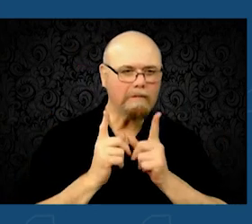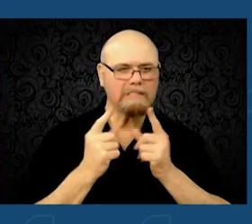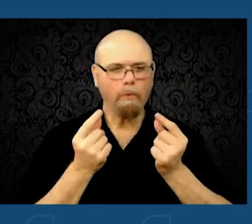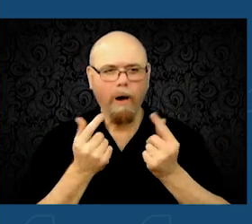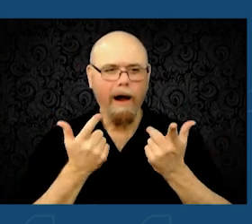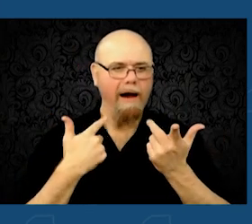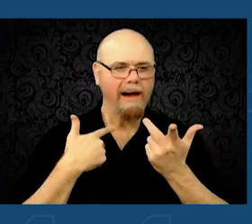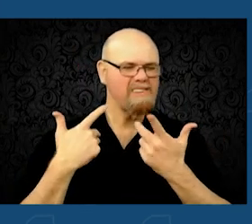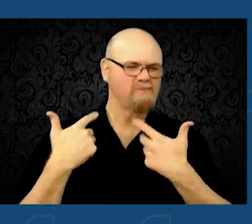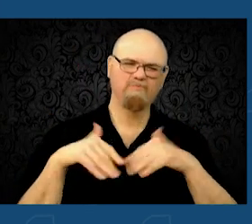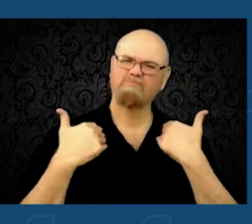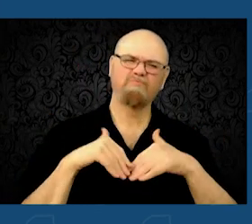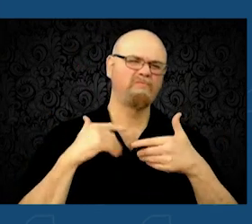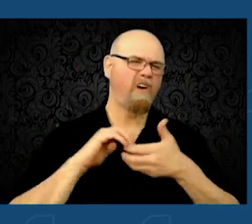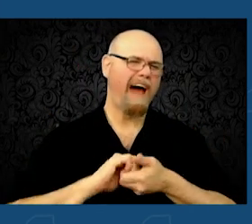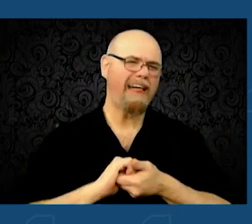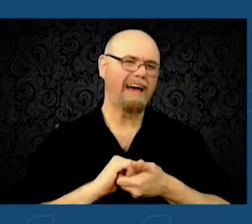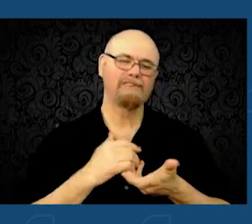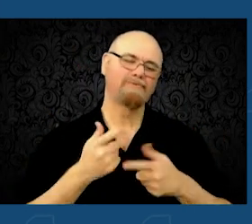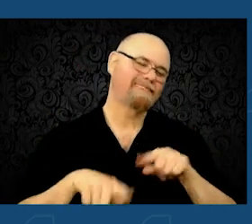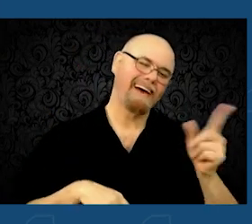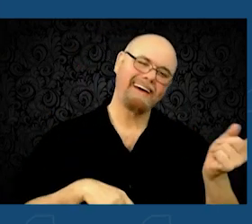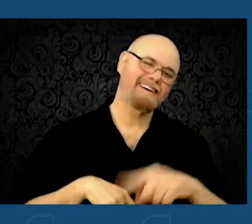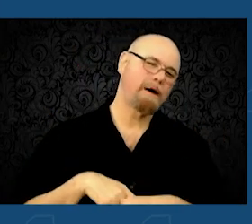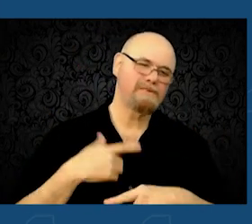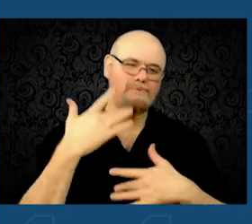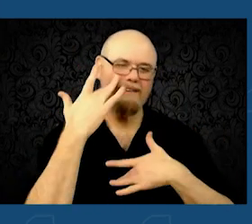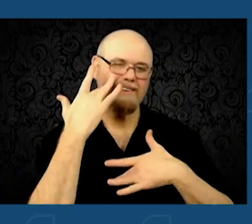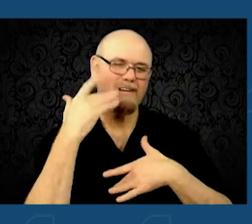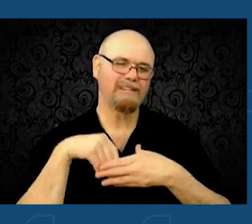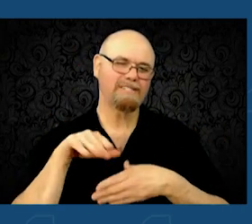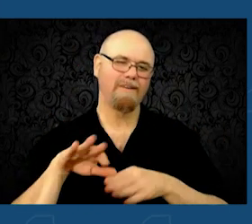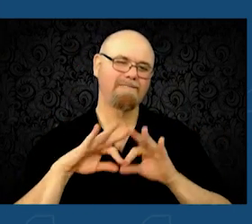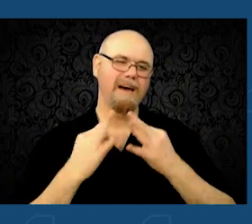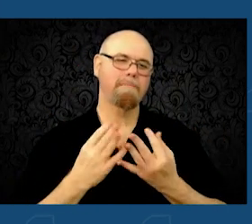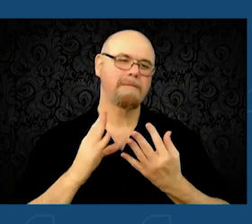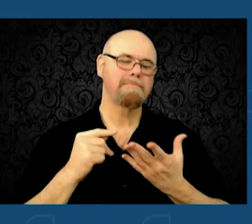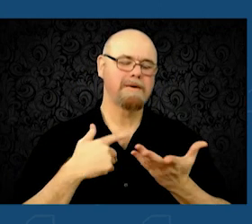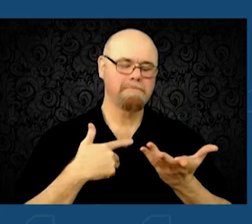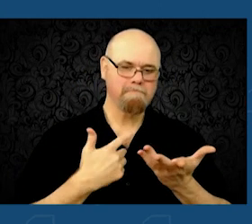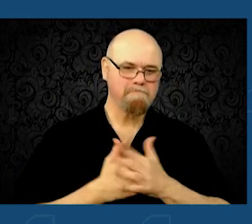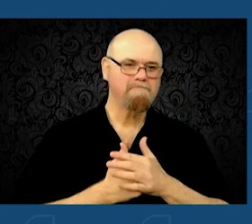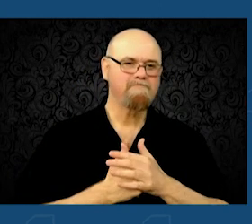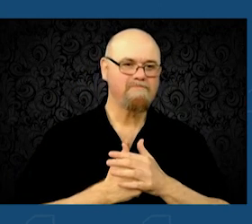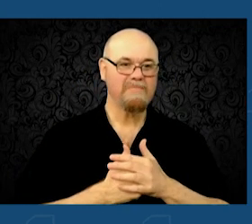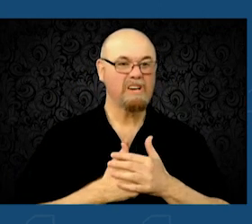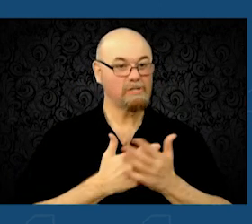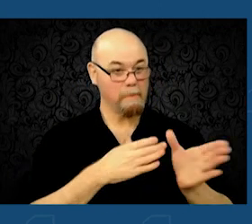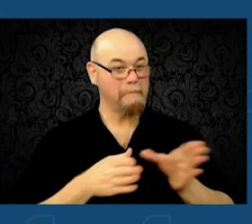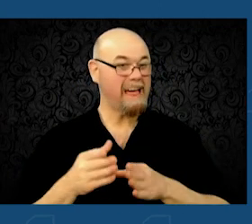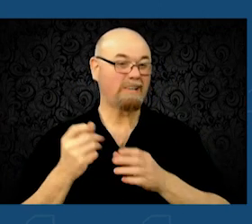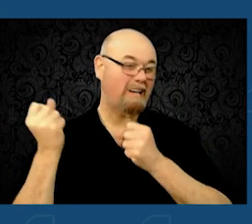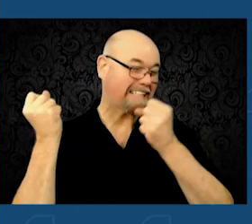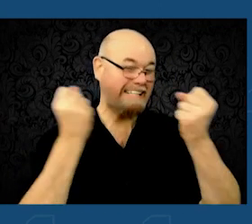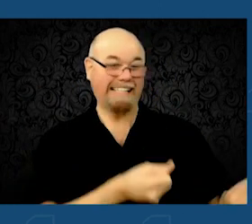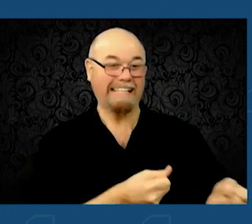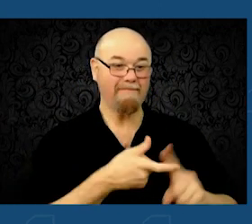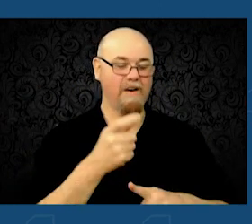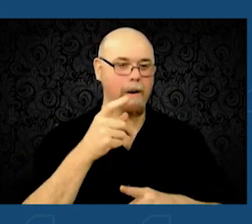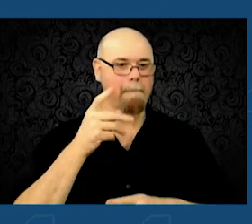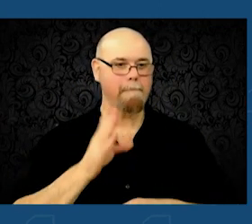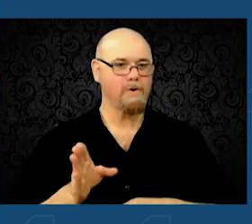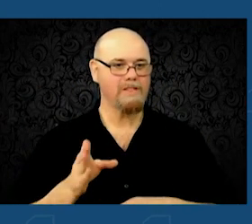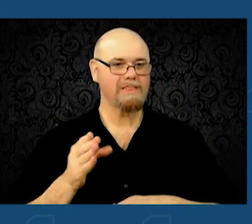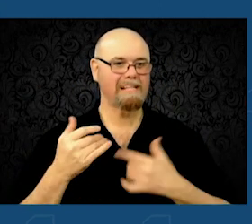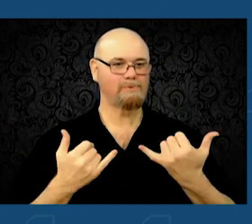amazing ally. She wanted to be here today. Unfortunately, there was an illness in the family, but she was planning on making the long haul from Brooklyn to Buffalo today to be with us for this. That's how excited